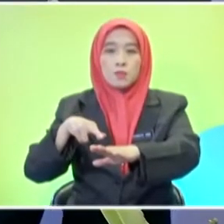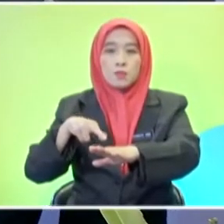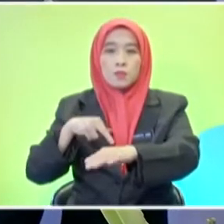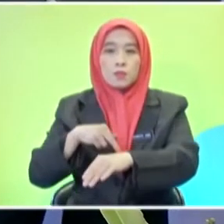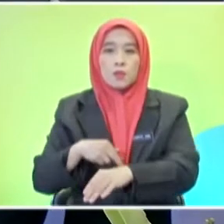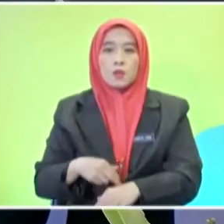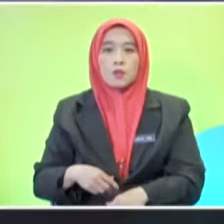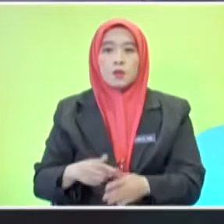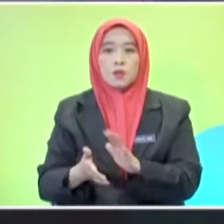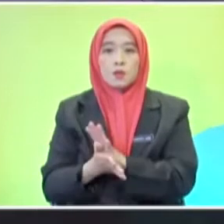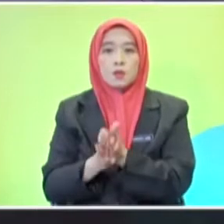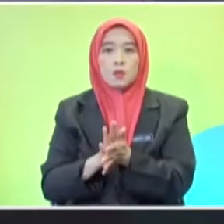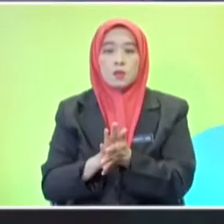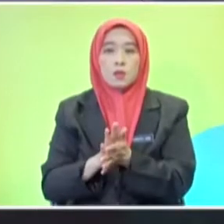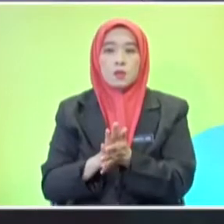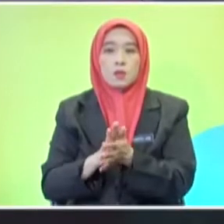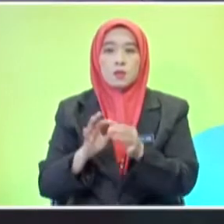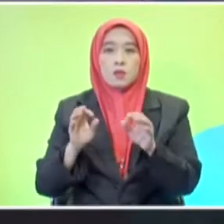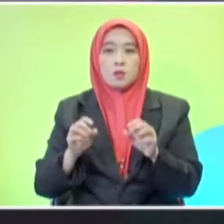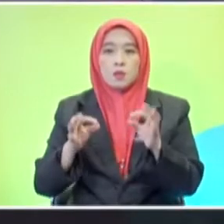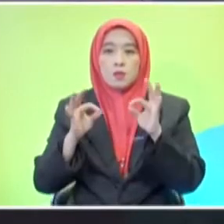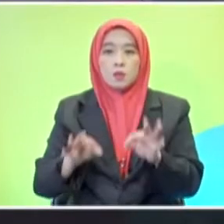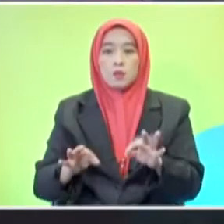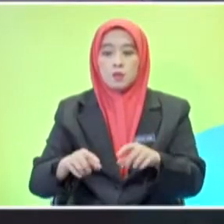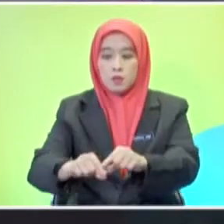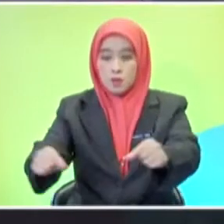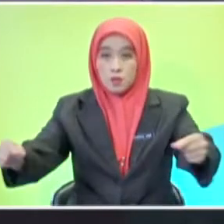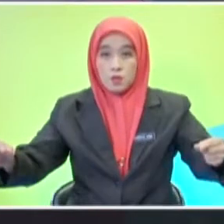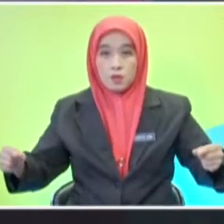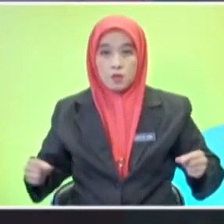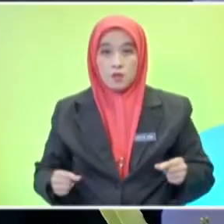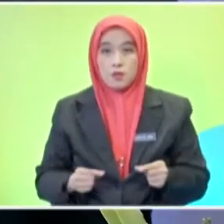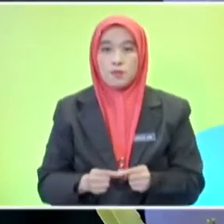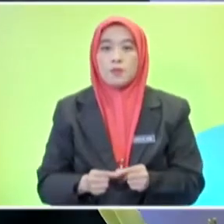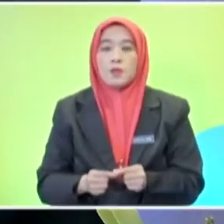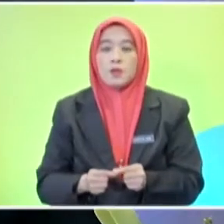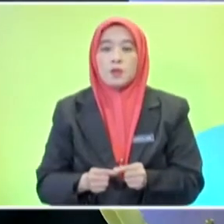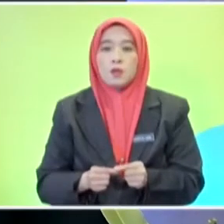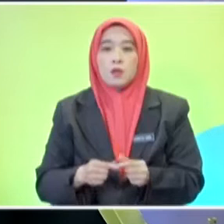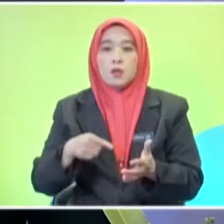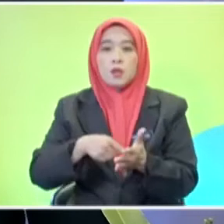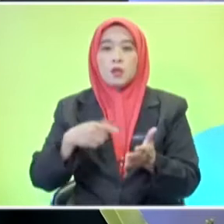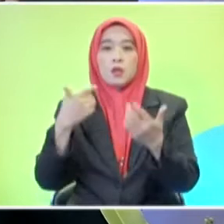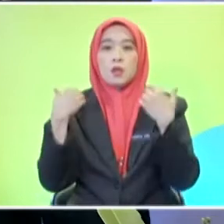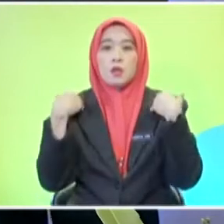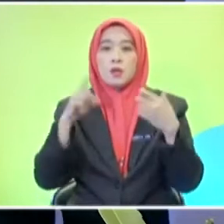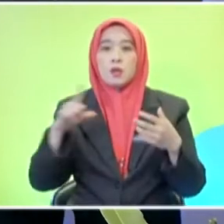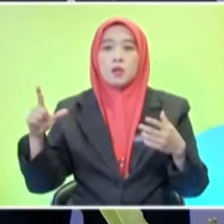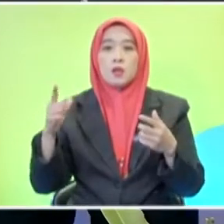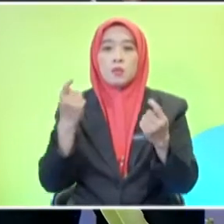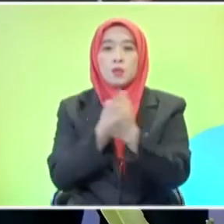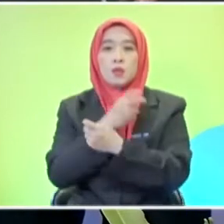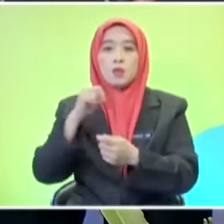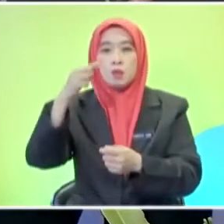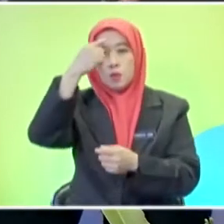they just stick to the floors. Stick to the ground. So this is about competition for sunlight. All right.